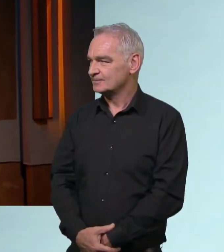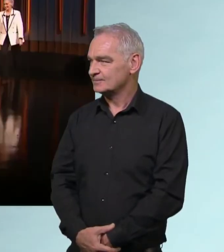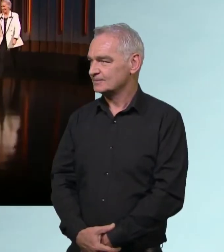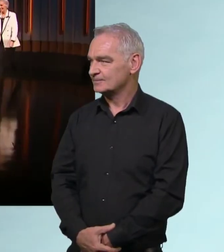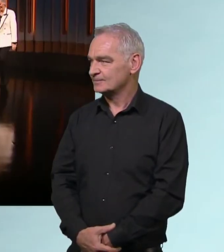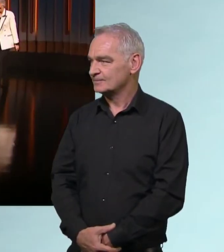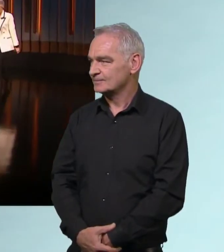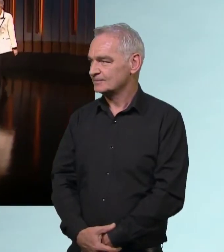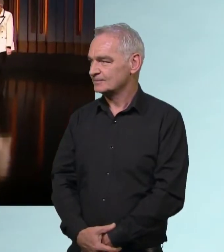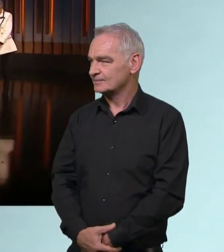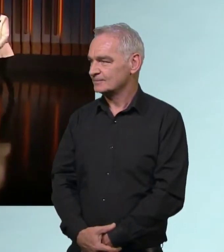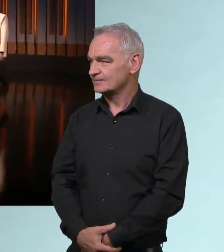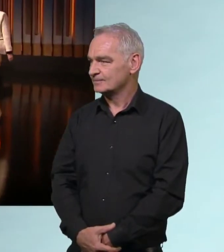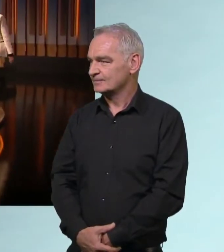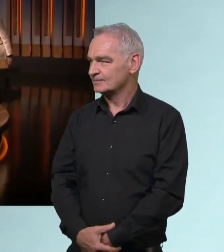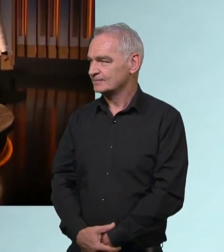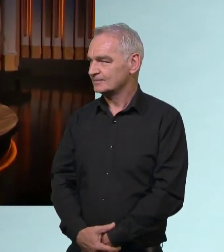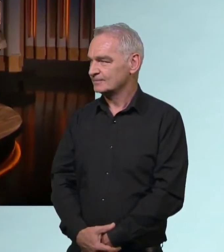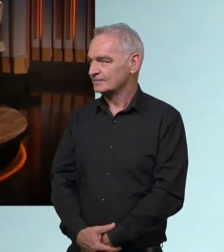Hello there.